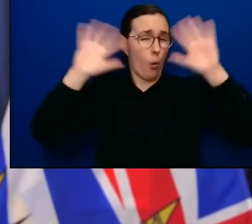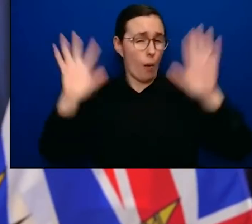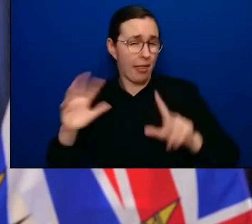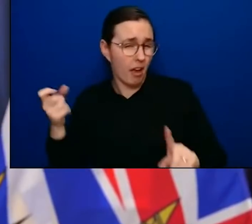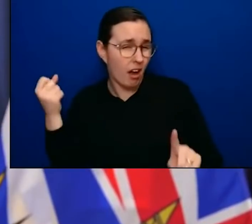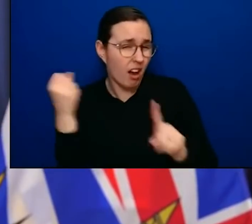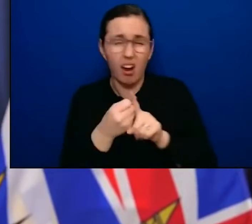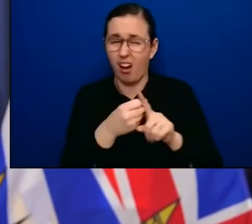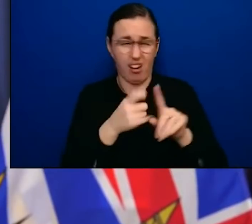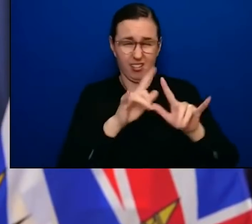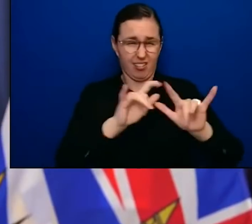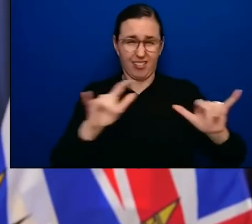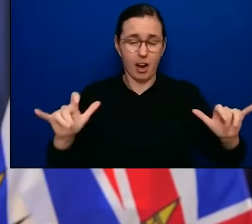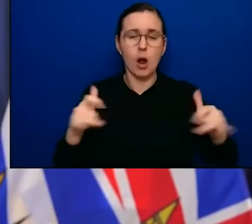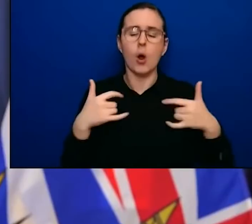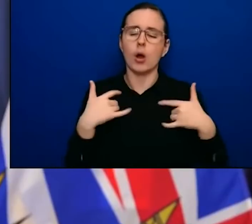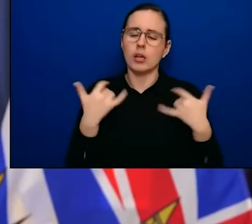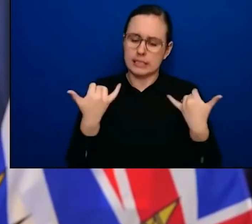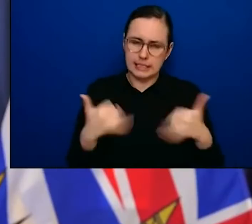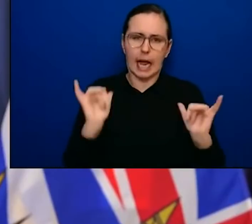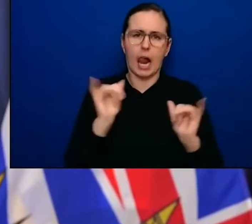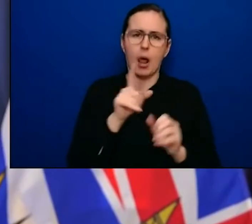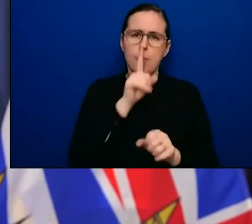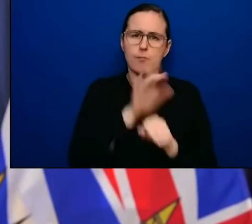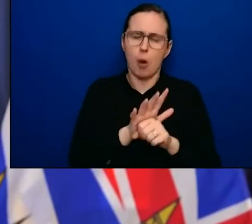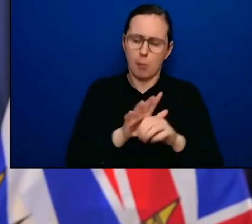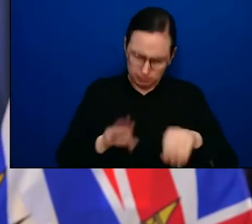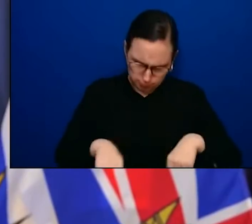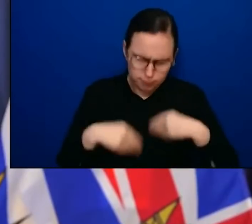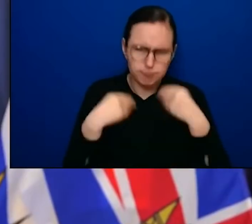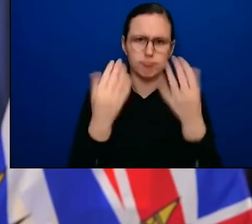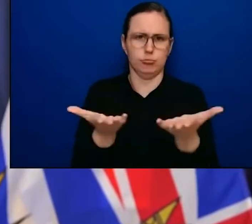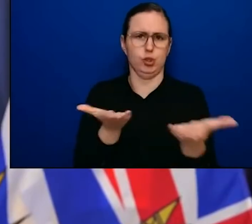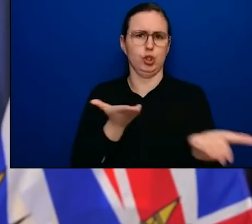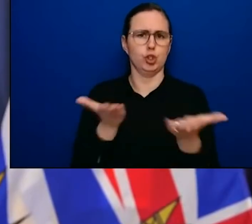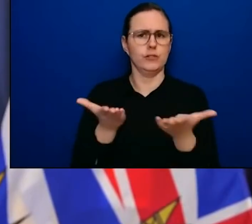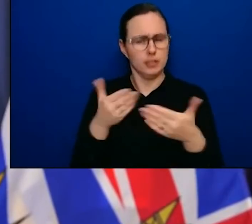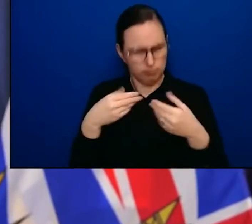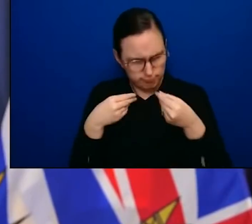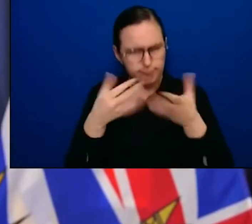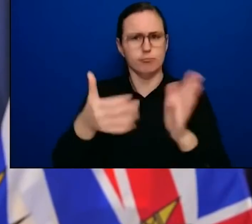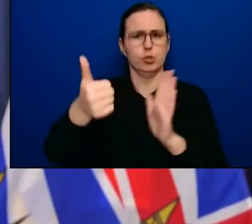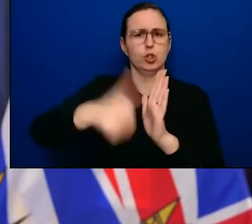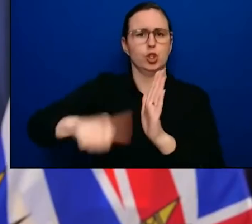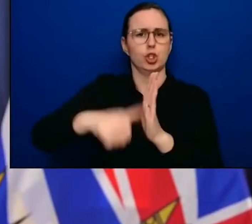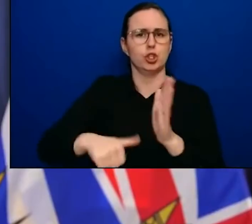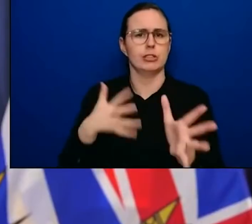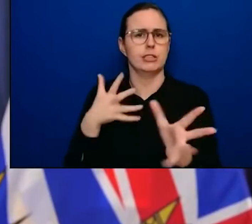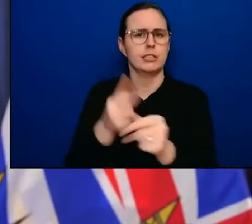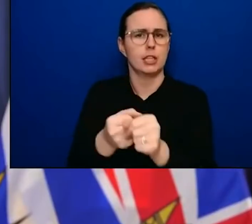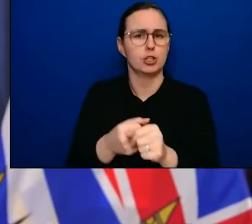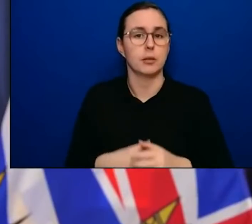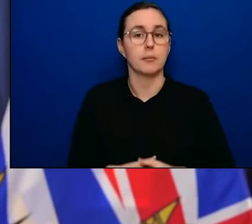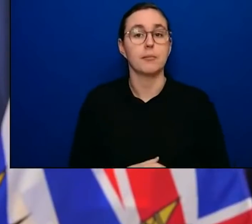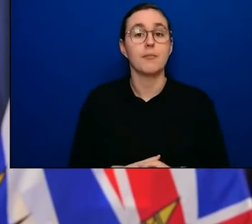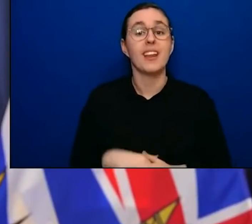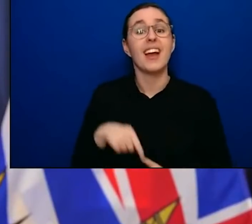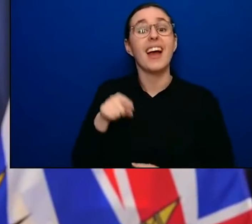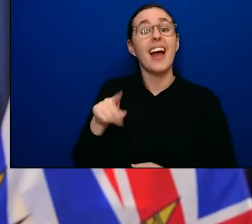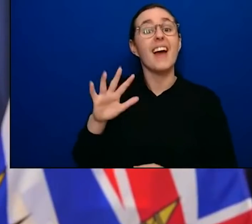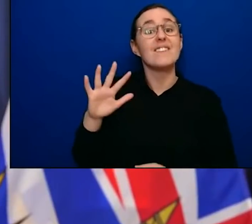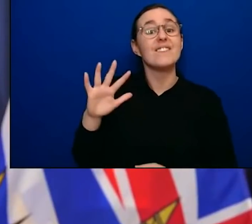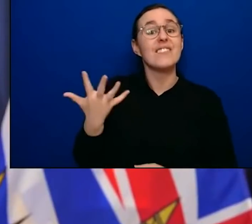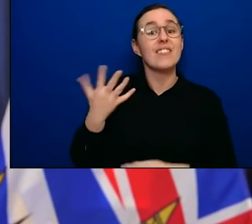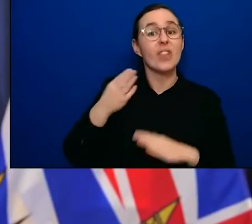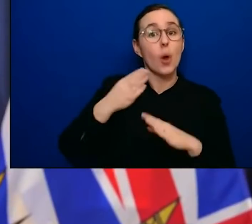to deliver on our commitment. As we reported last week, patients whose surgeries were postponed in this 5th wave have started to get their calls